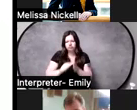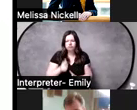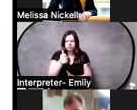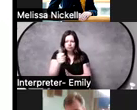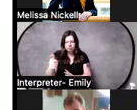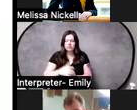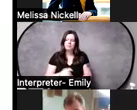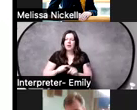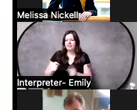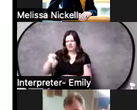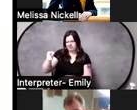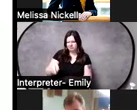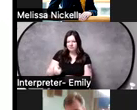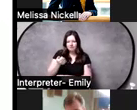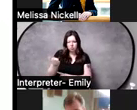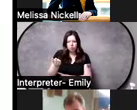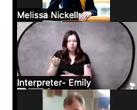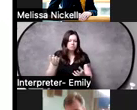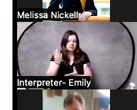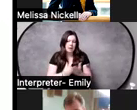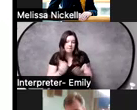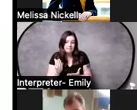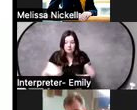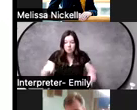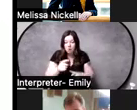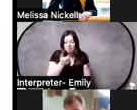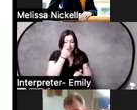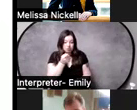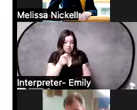that hopefully many of us here today might be interested in.